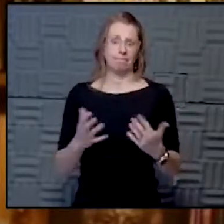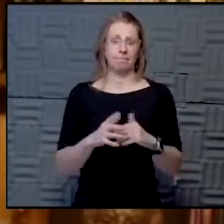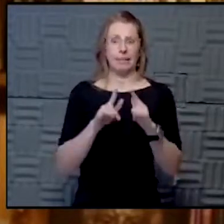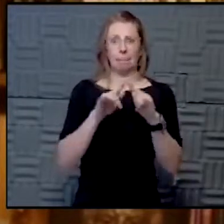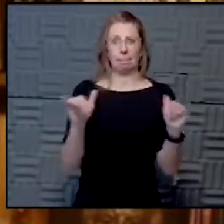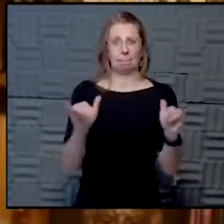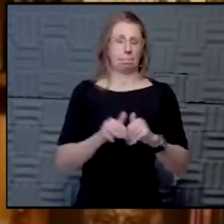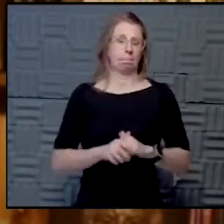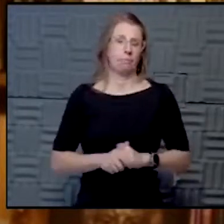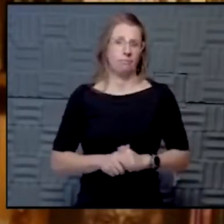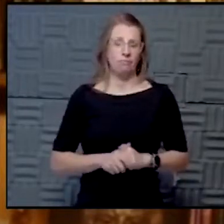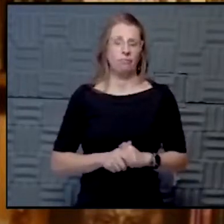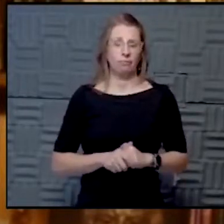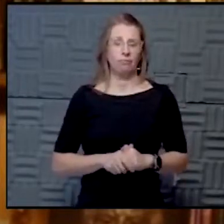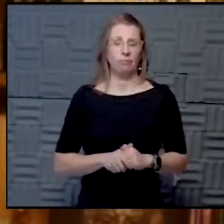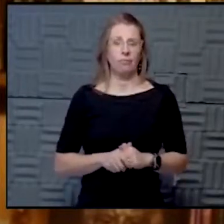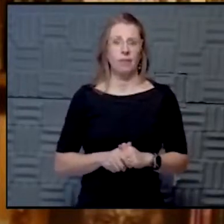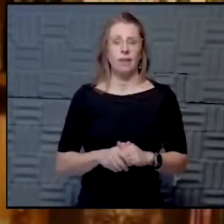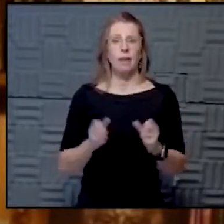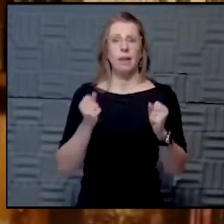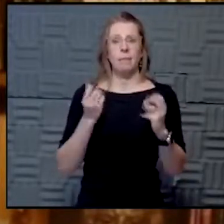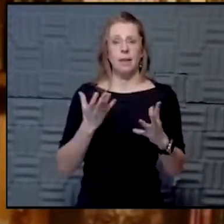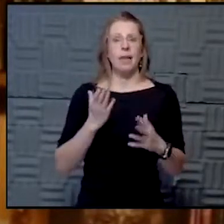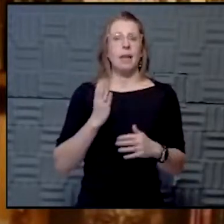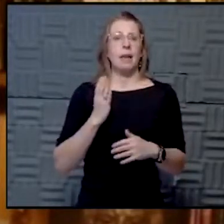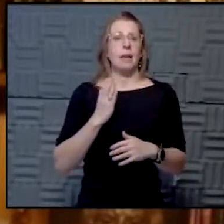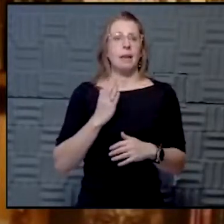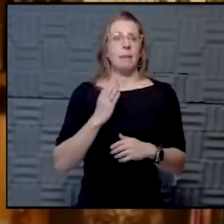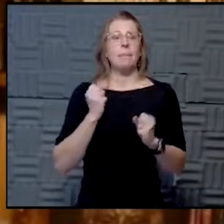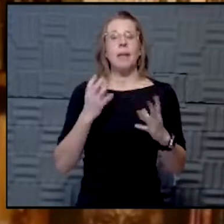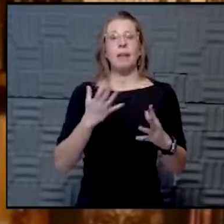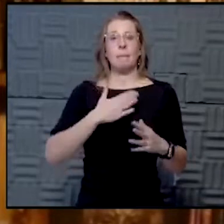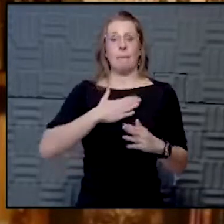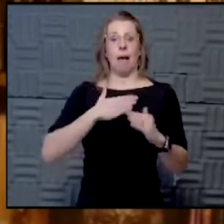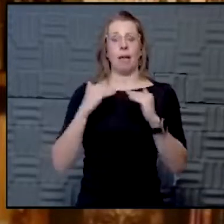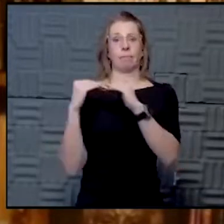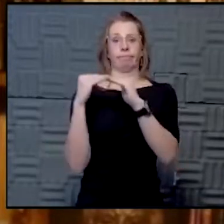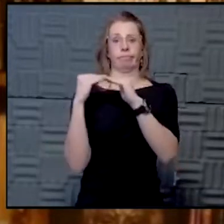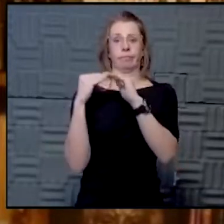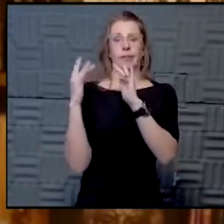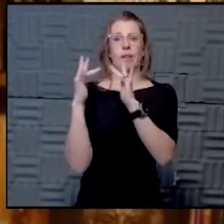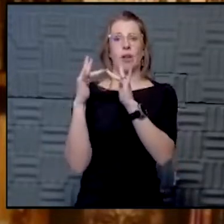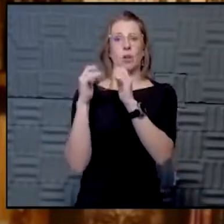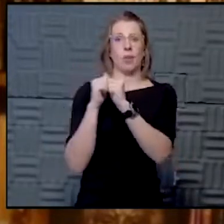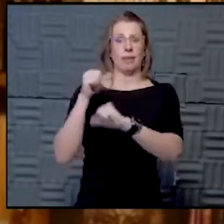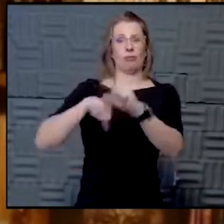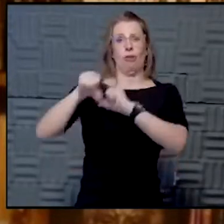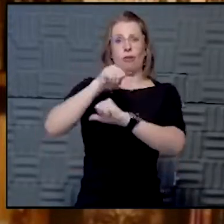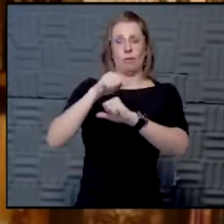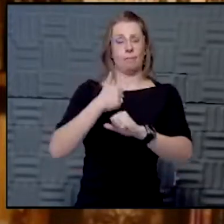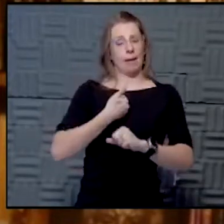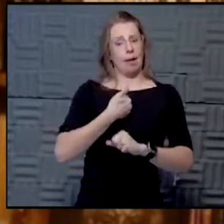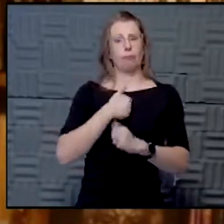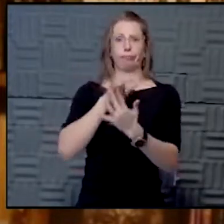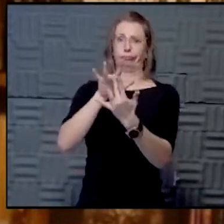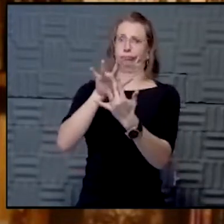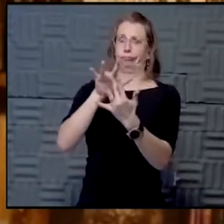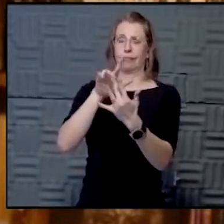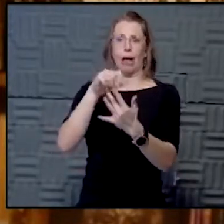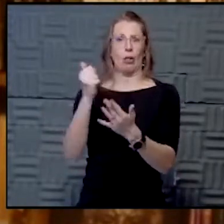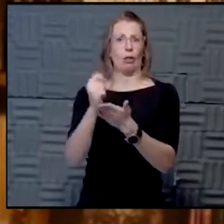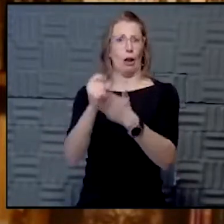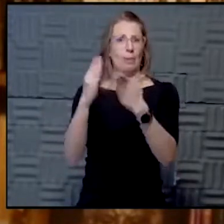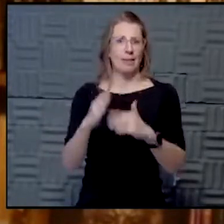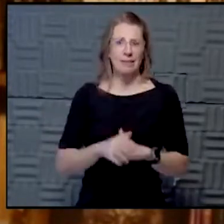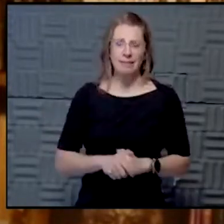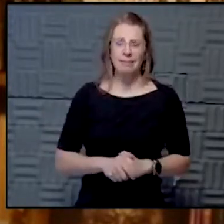without a doubt, I see a lot of my colleagues reaching out to one another. I've done it myself, and I think that that's really